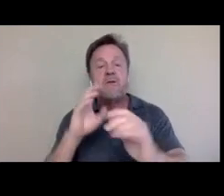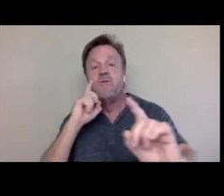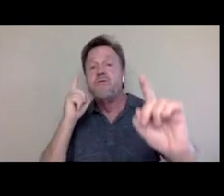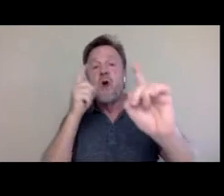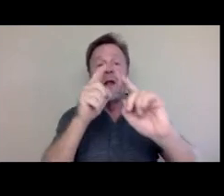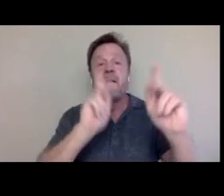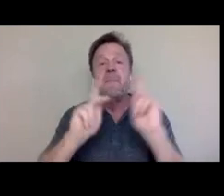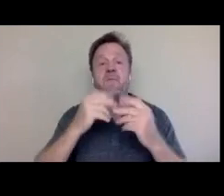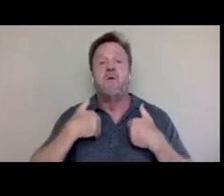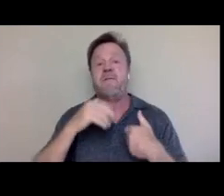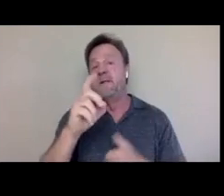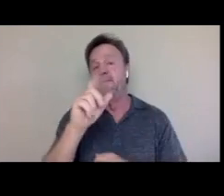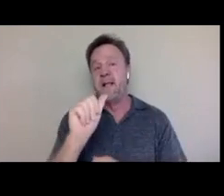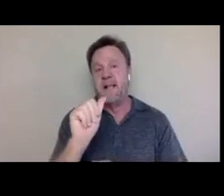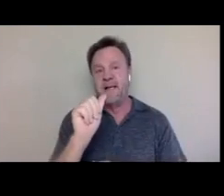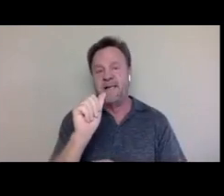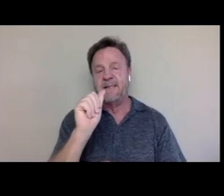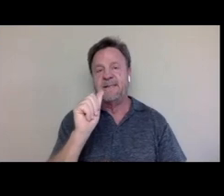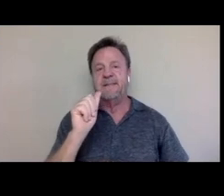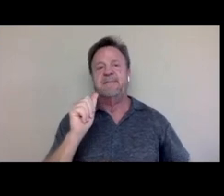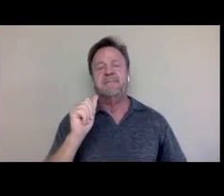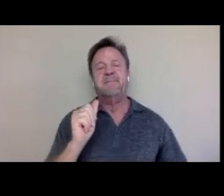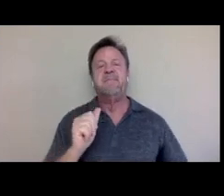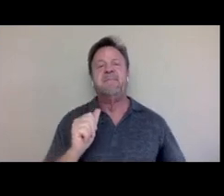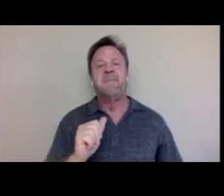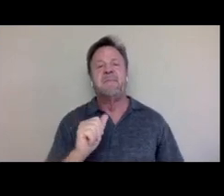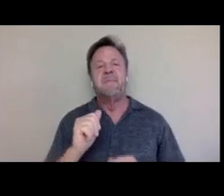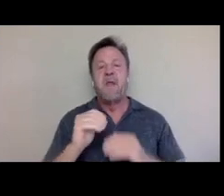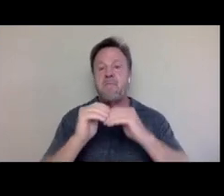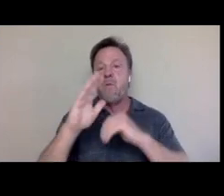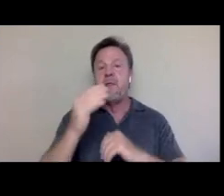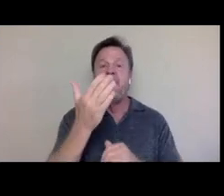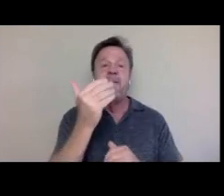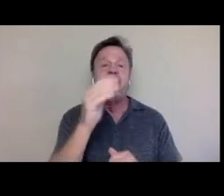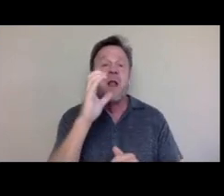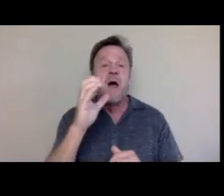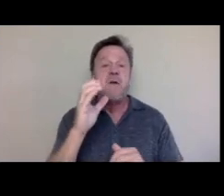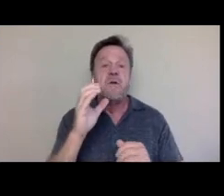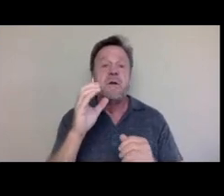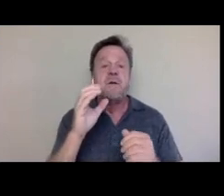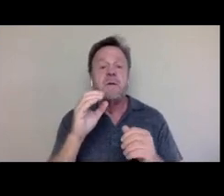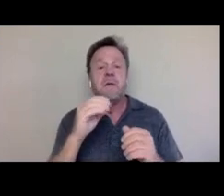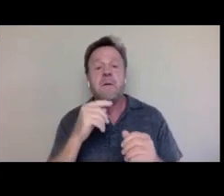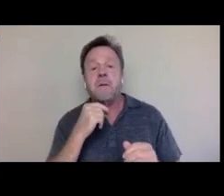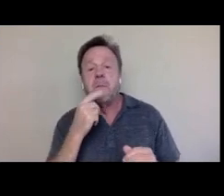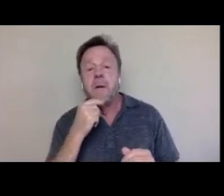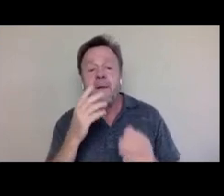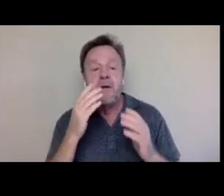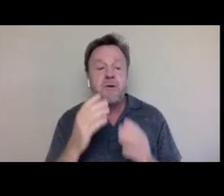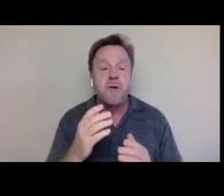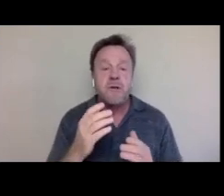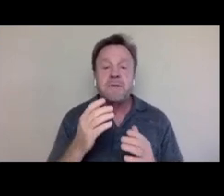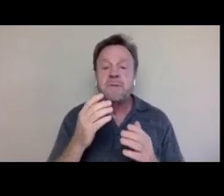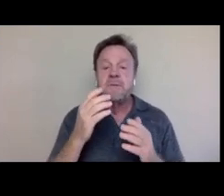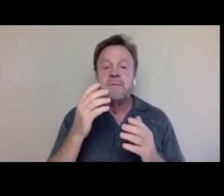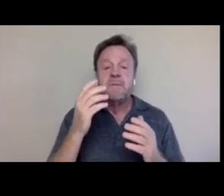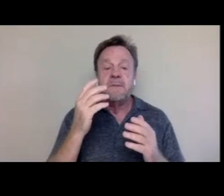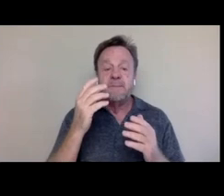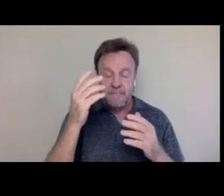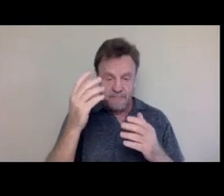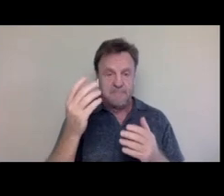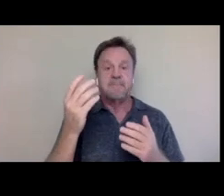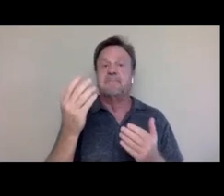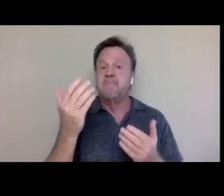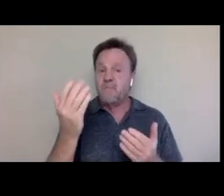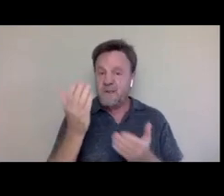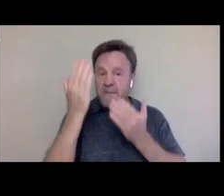people with disabilities. Over 1,500 commenters were submitted, comments submitted to